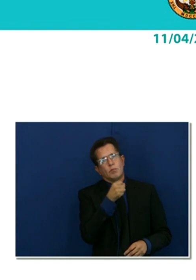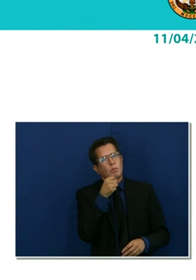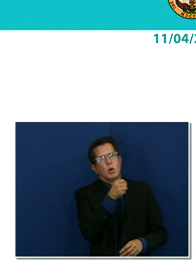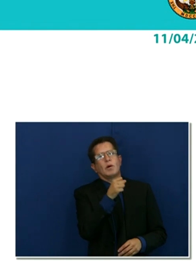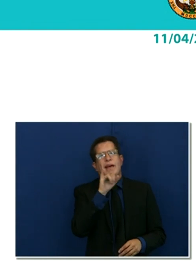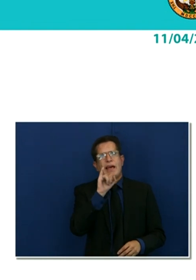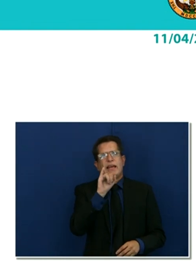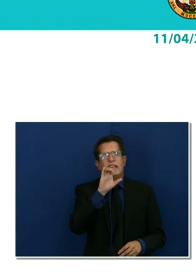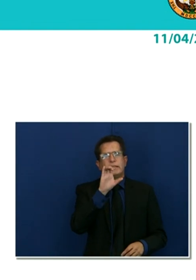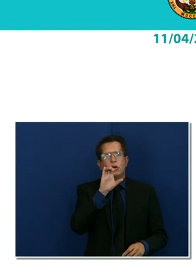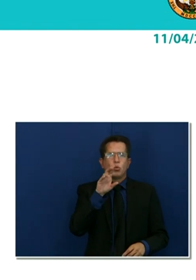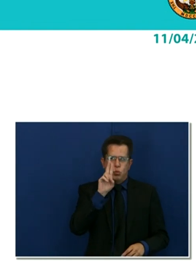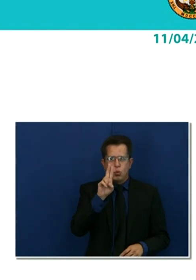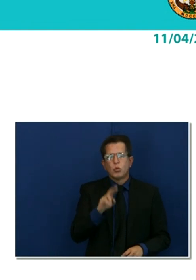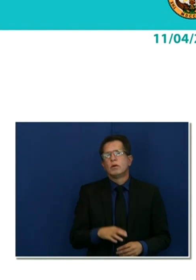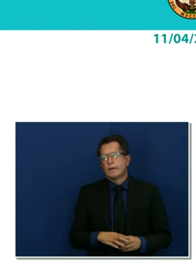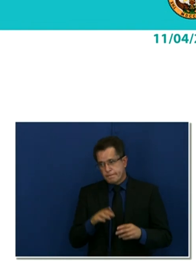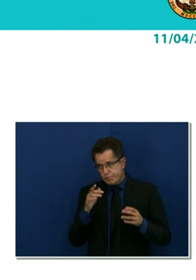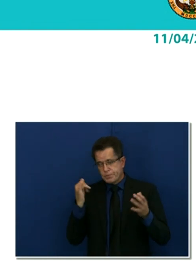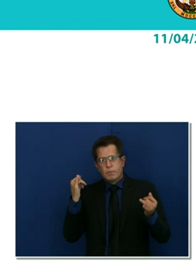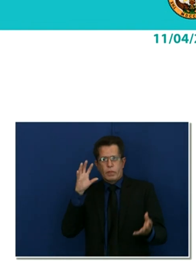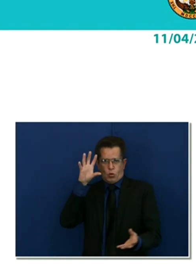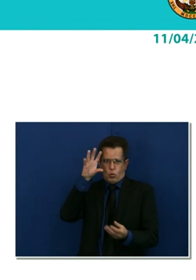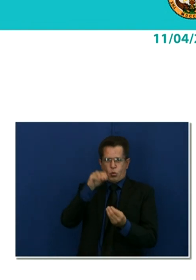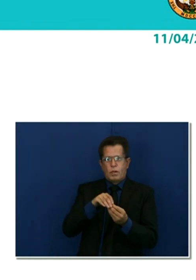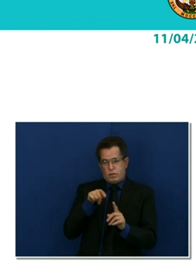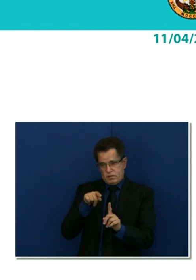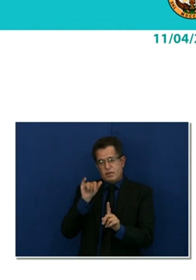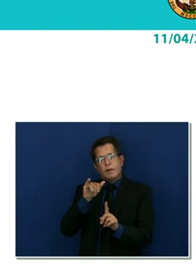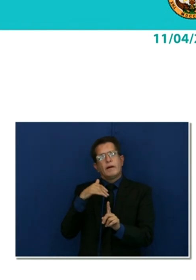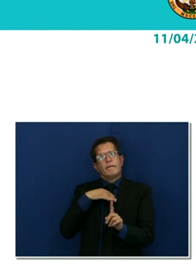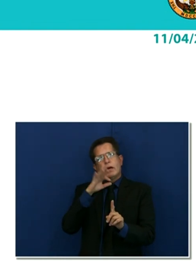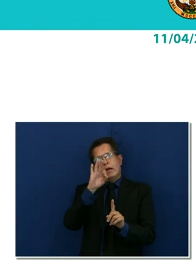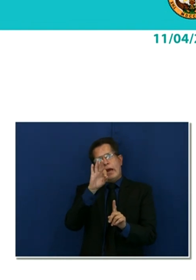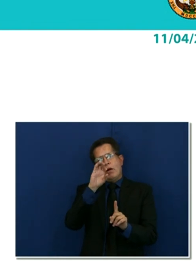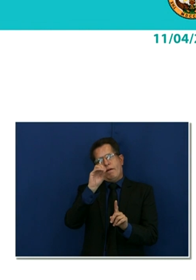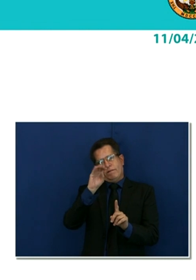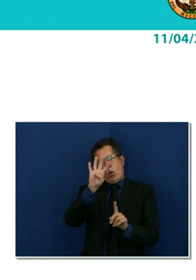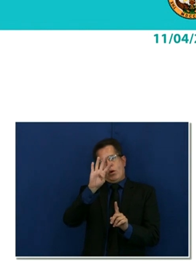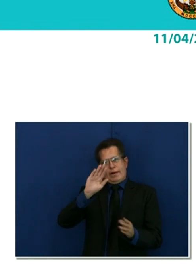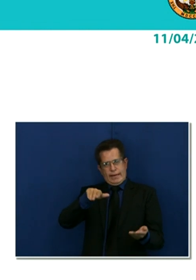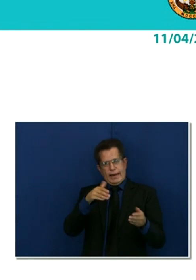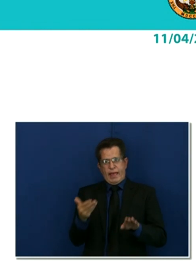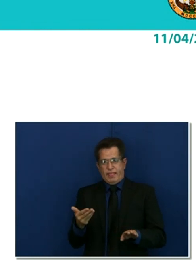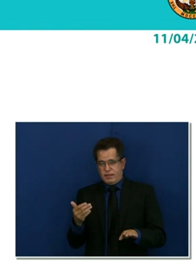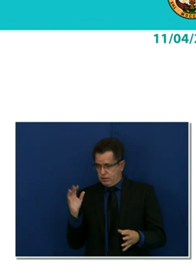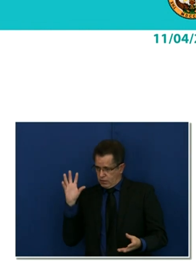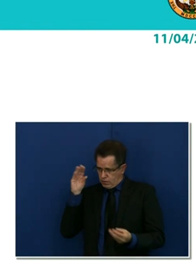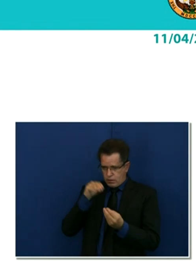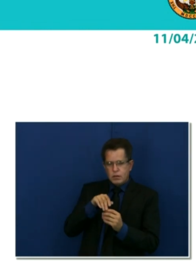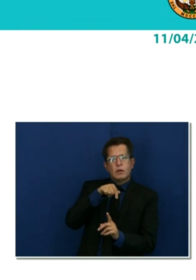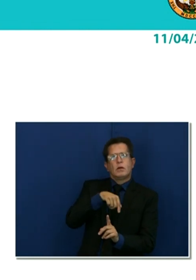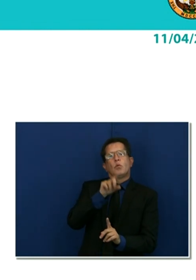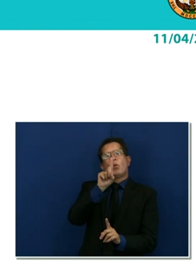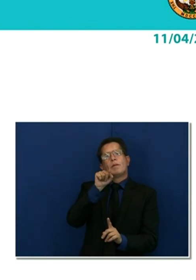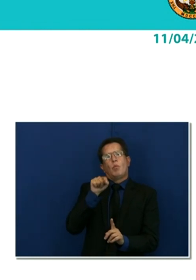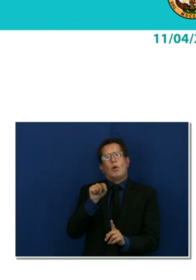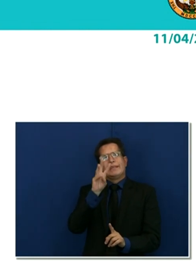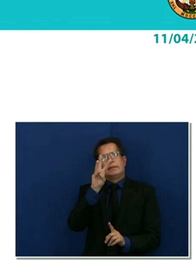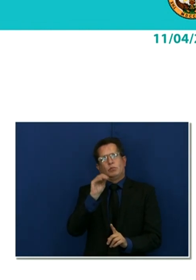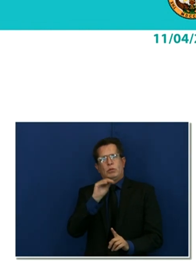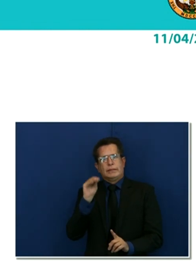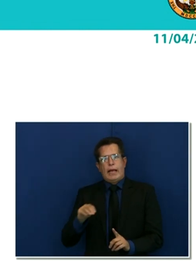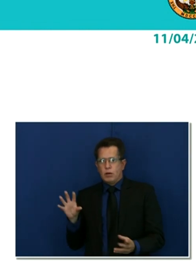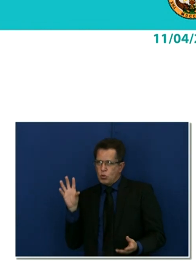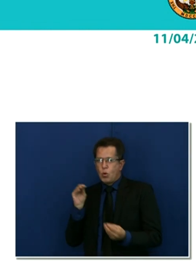cases also includes 904 deaths, which represents 1.6% of the total number of cases, and we